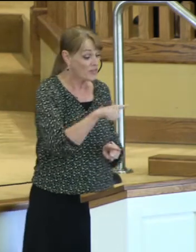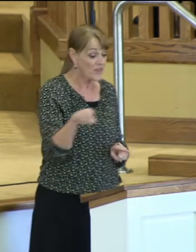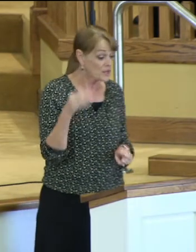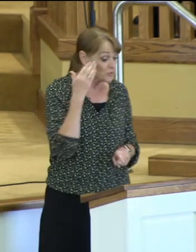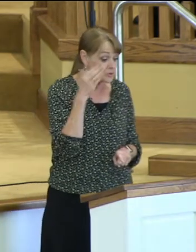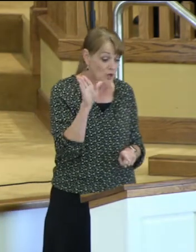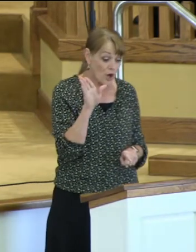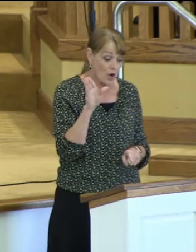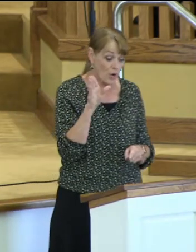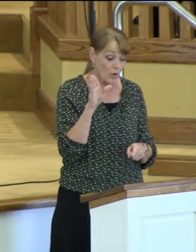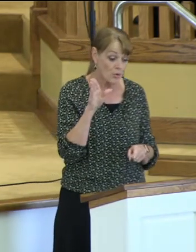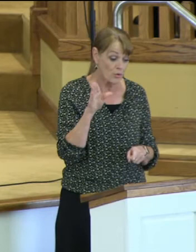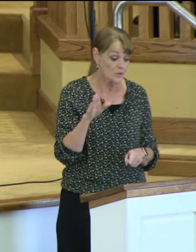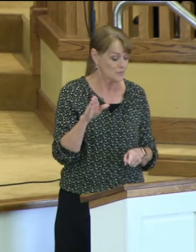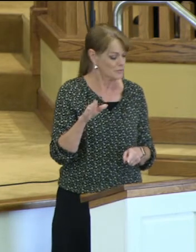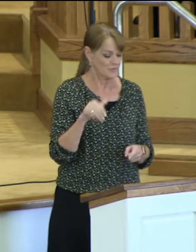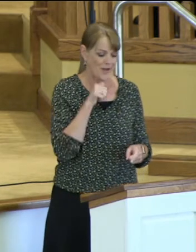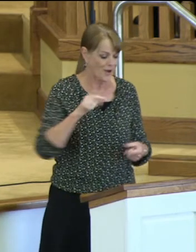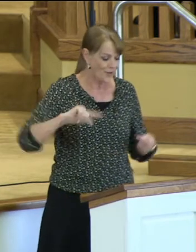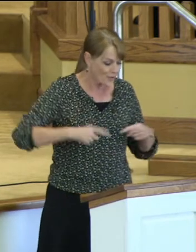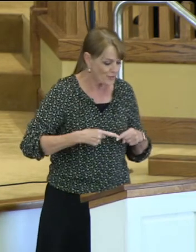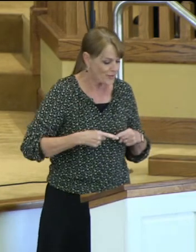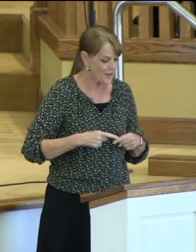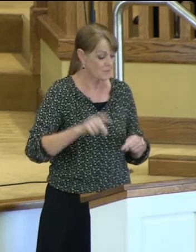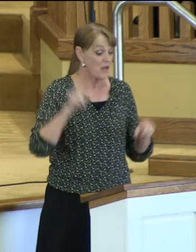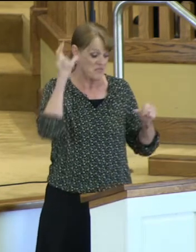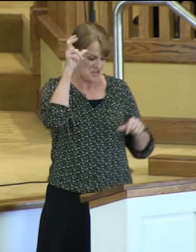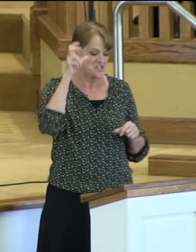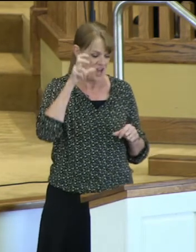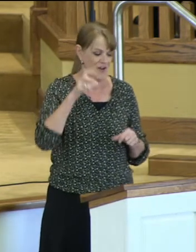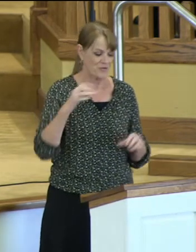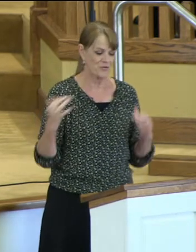know won't hurt them is the devil's battle